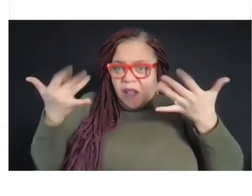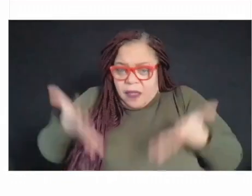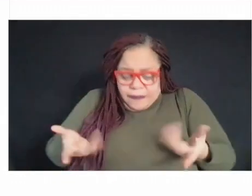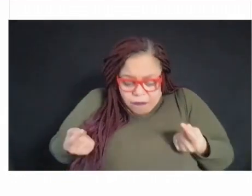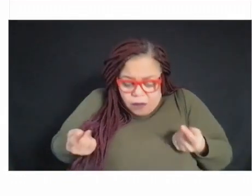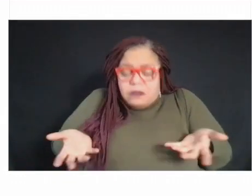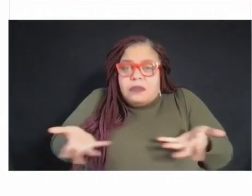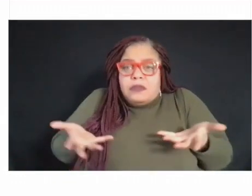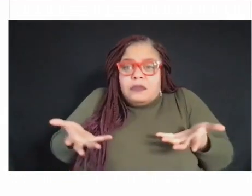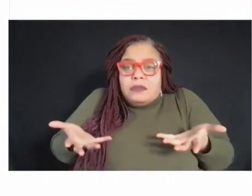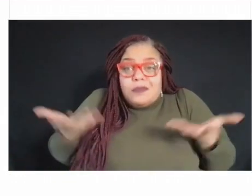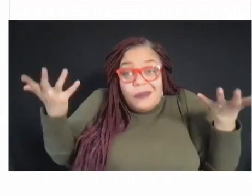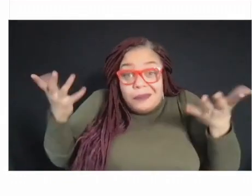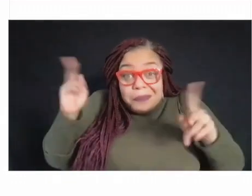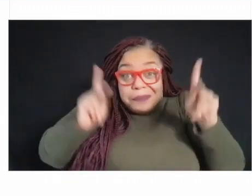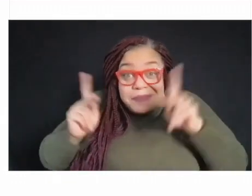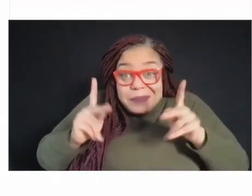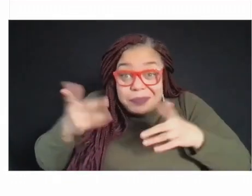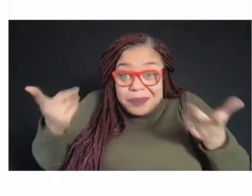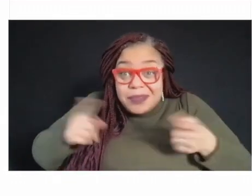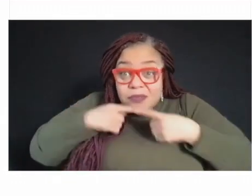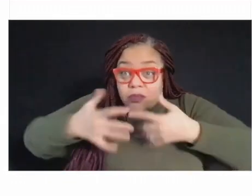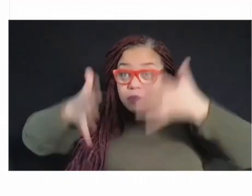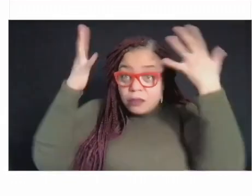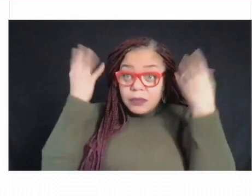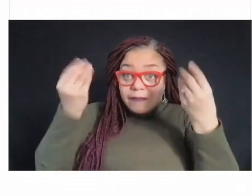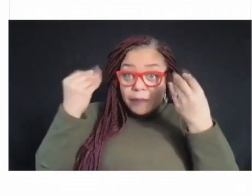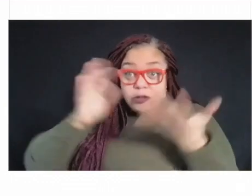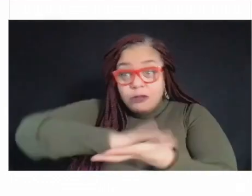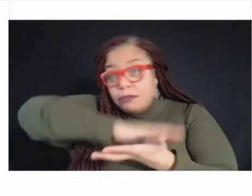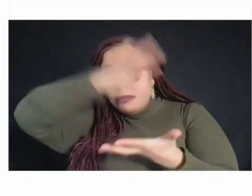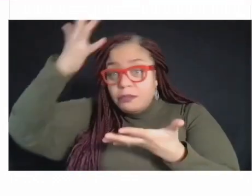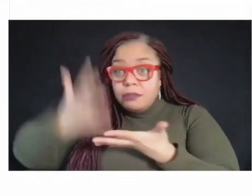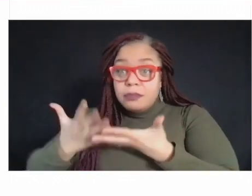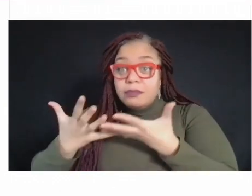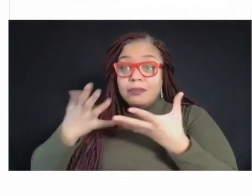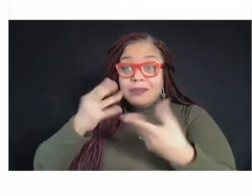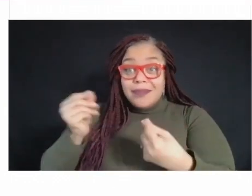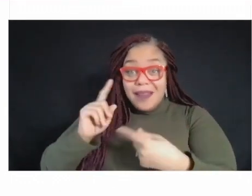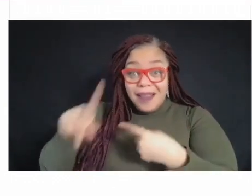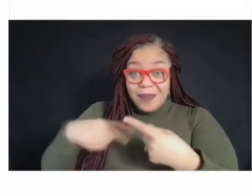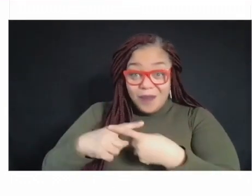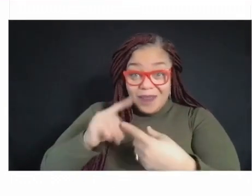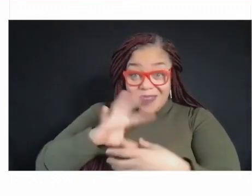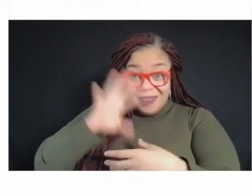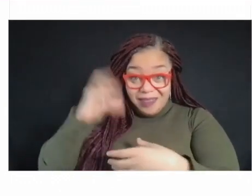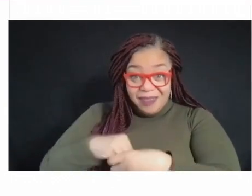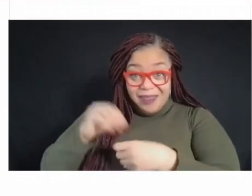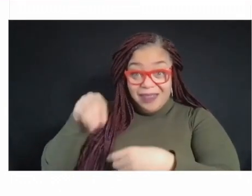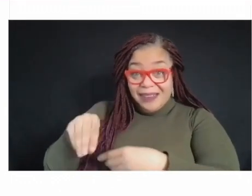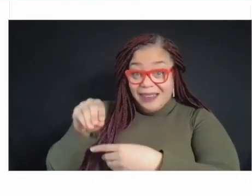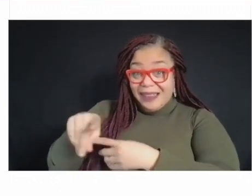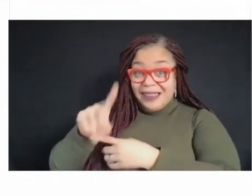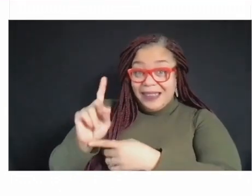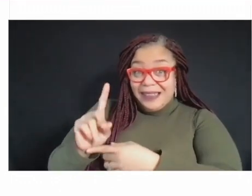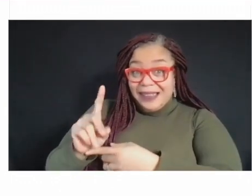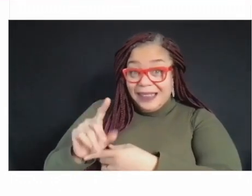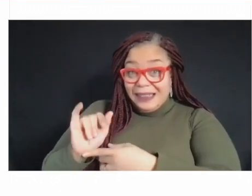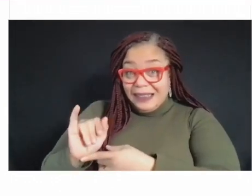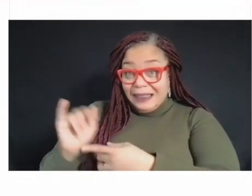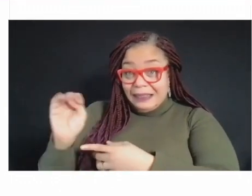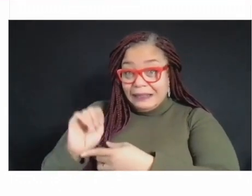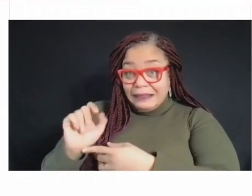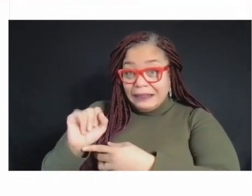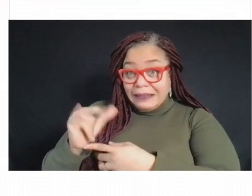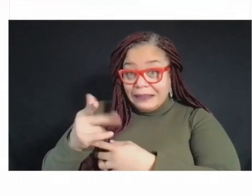when inundated with information, we need to give them insight. And we actually have theoretically motivated approaches. There's a theory called